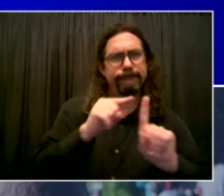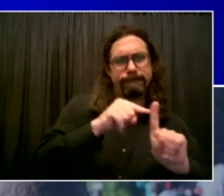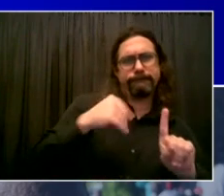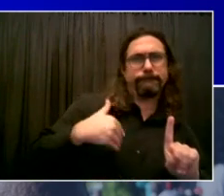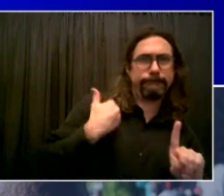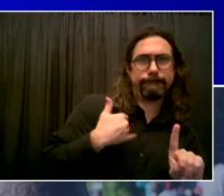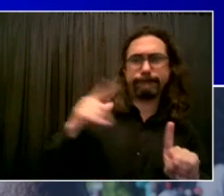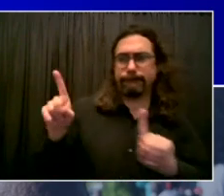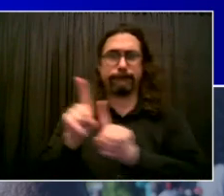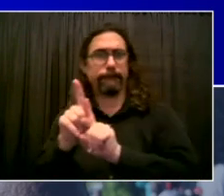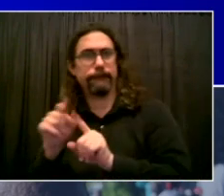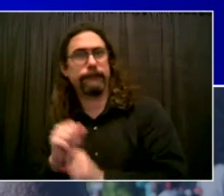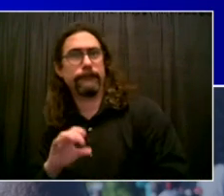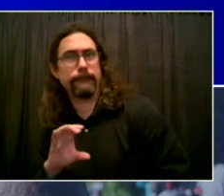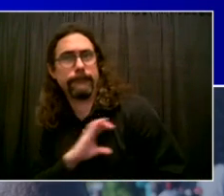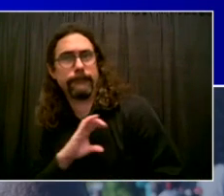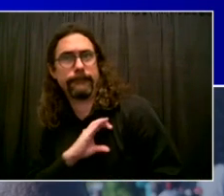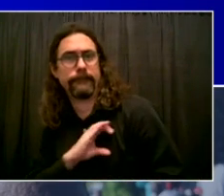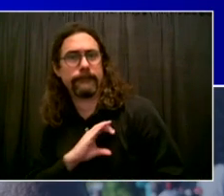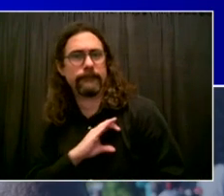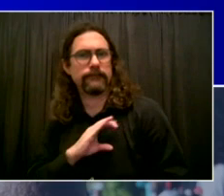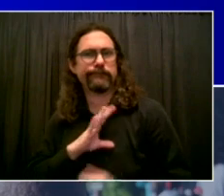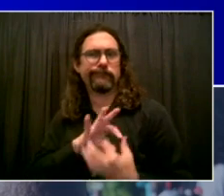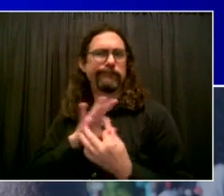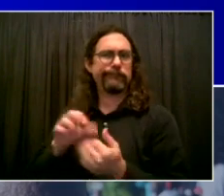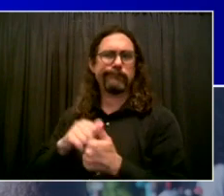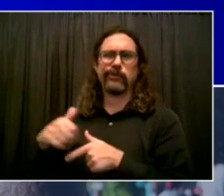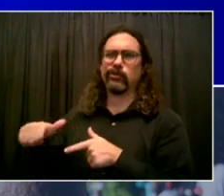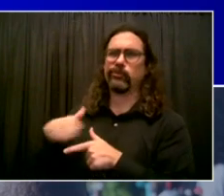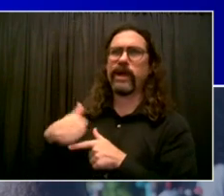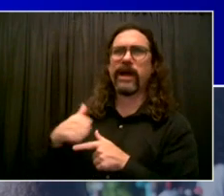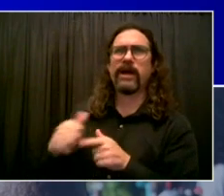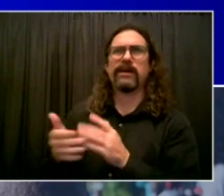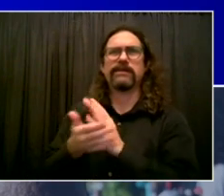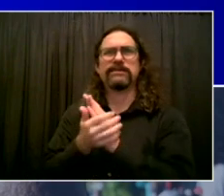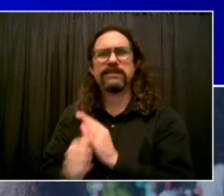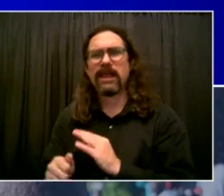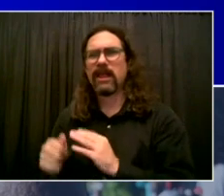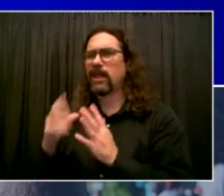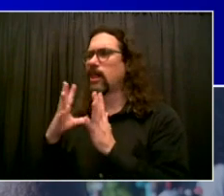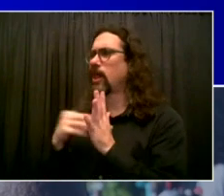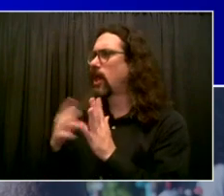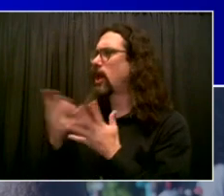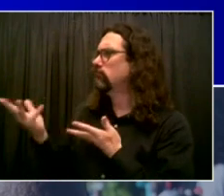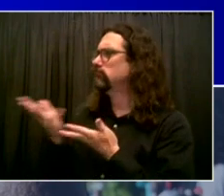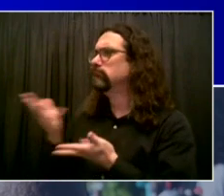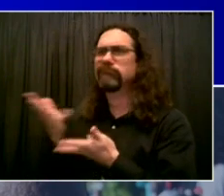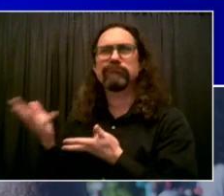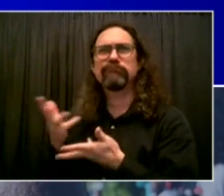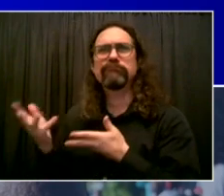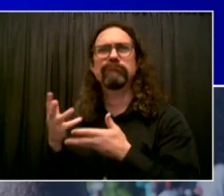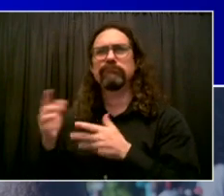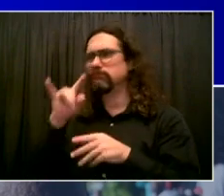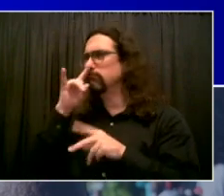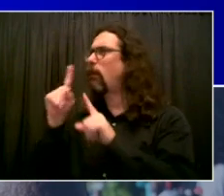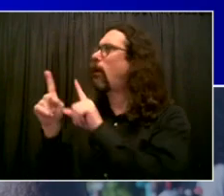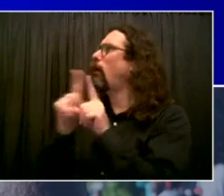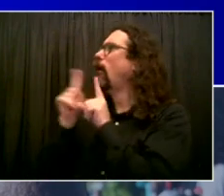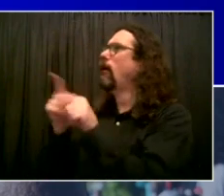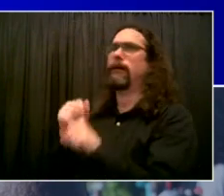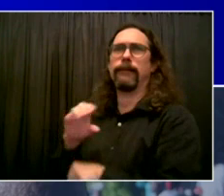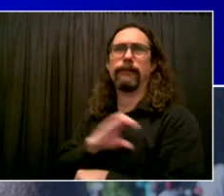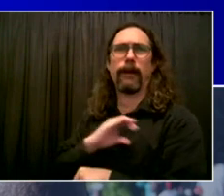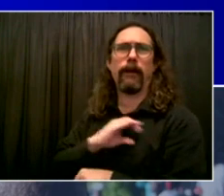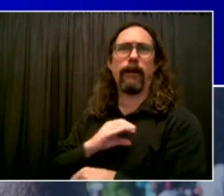great elements of the Kids First vision is to invest in communities, particularly sports and recreation, the kinds of